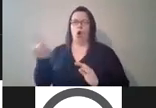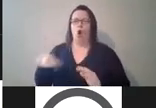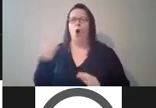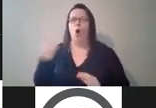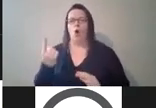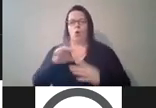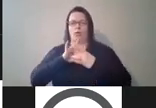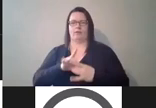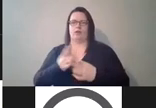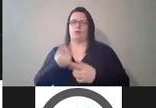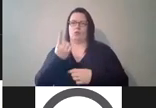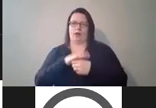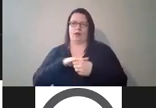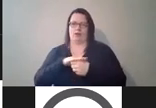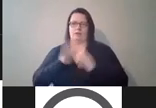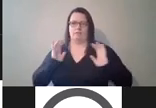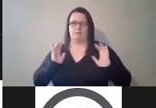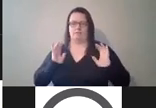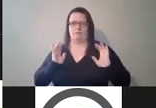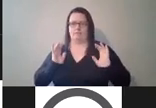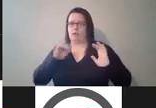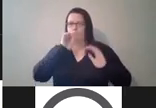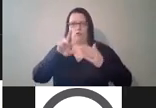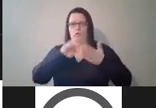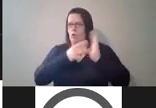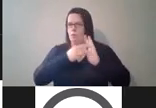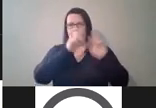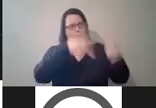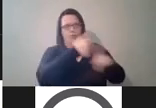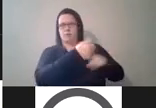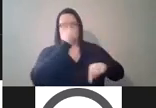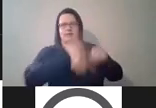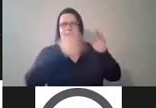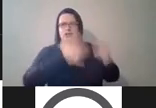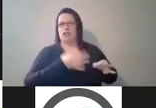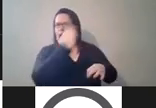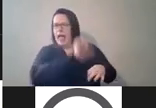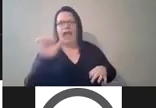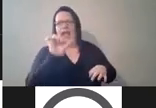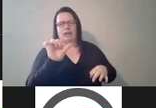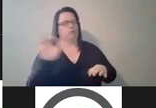that one area. And that doesn't mean the person doesn't have decision-making ability in other areas.